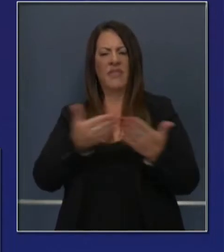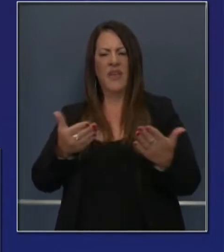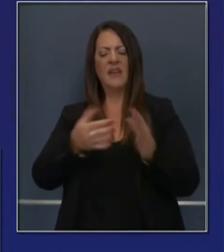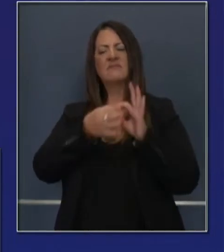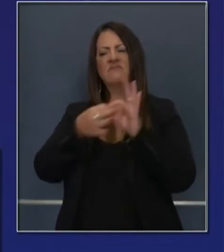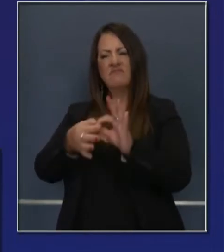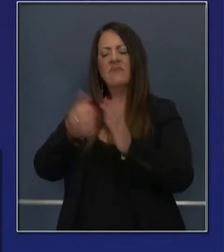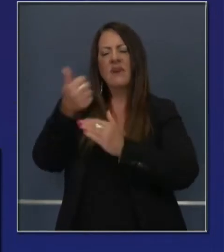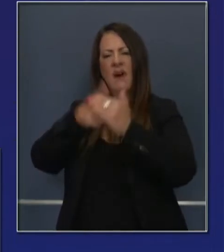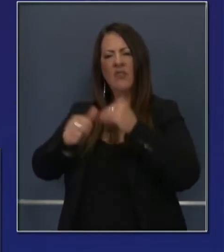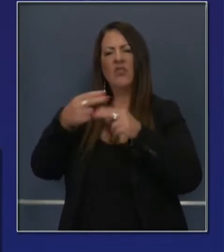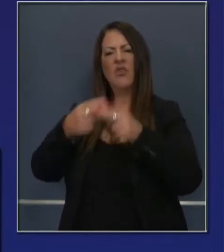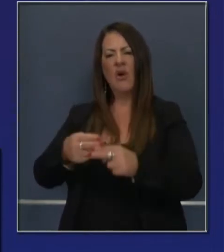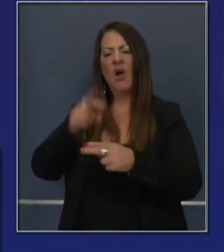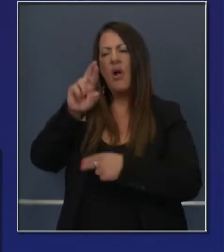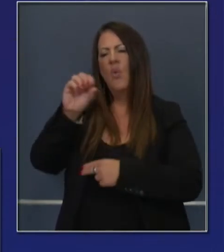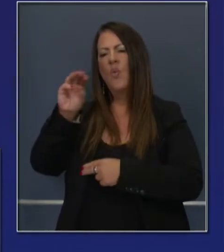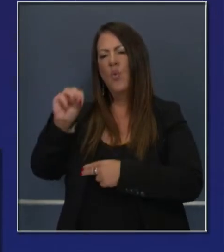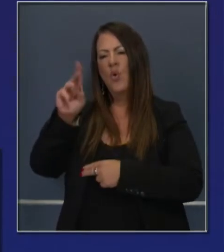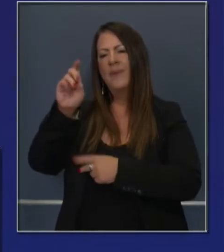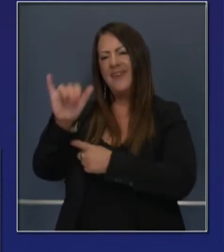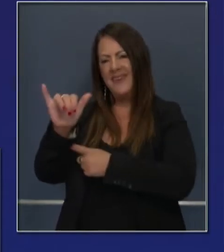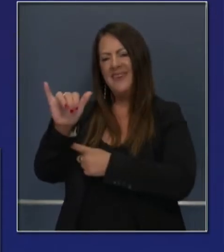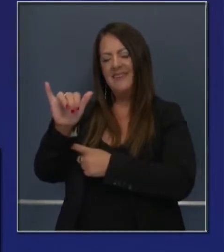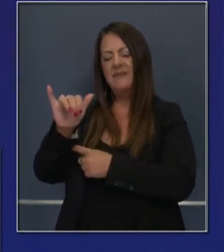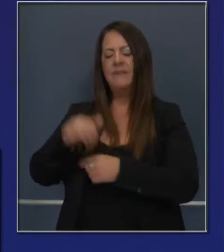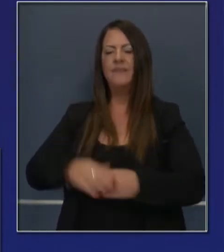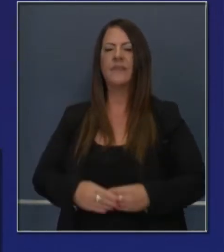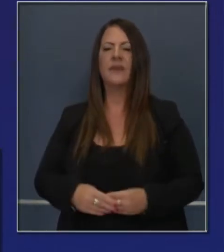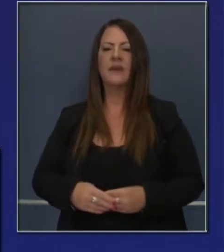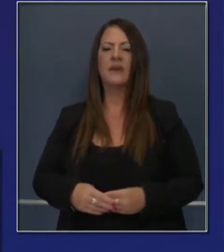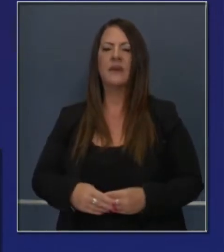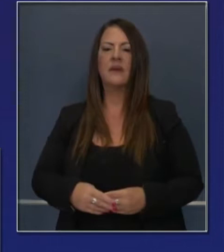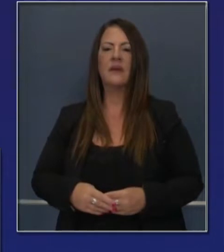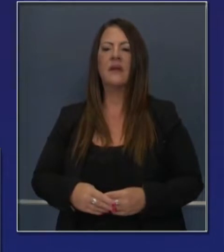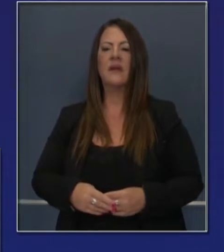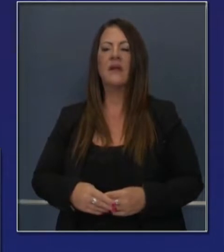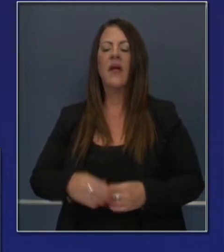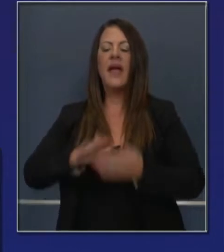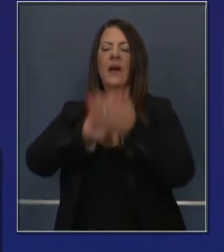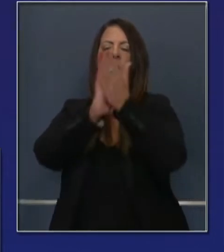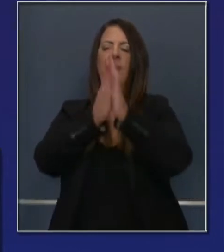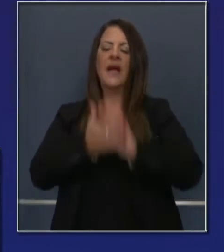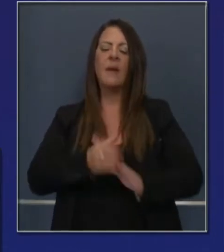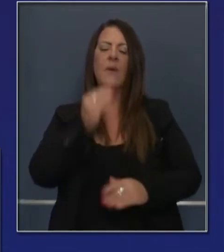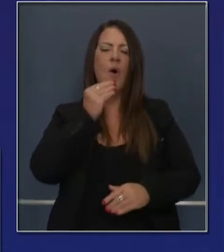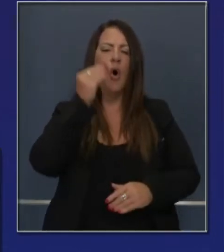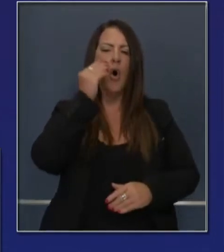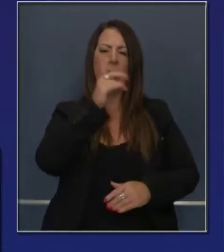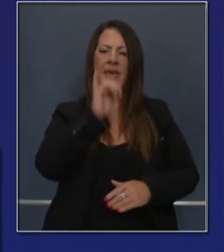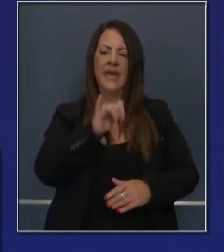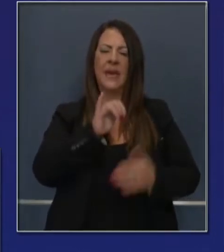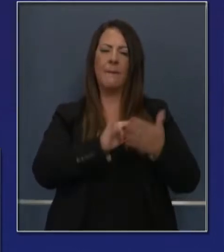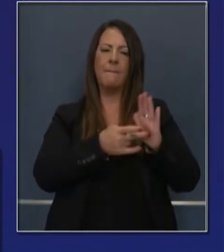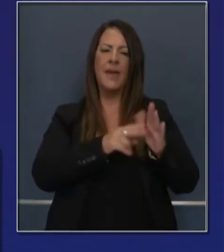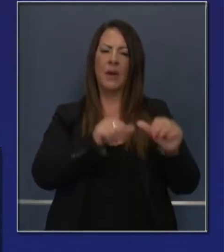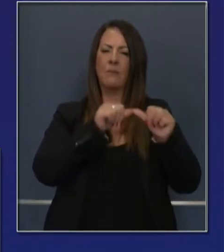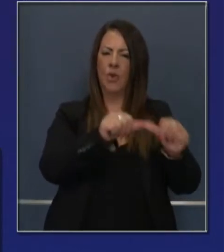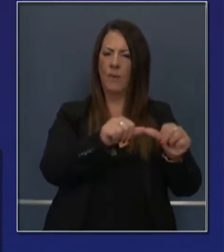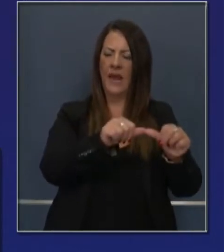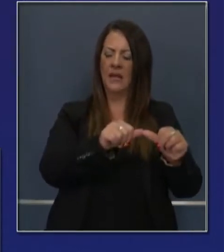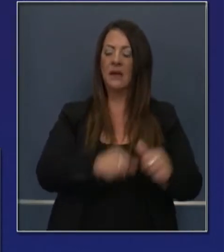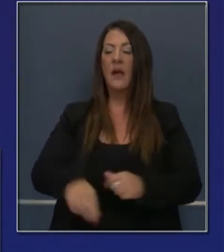said, this Room Key effort now is merging into a Home Key strategy, more permanence. That was an